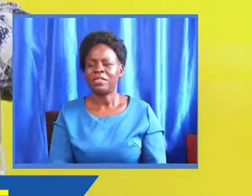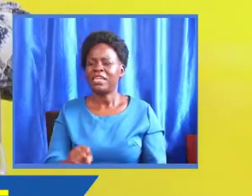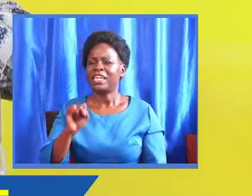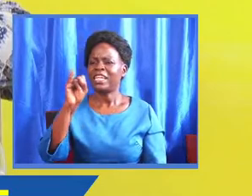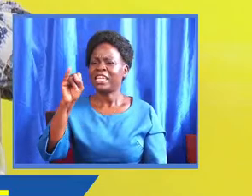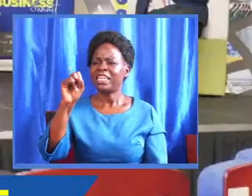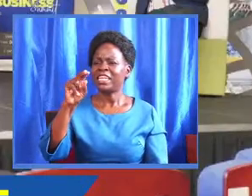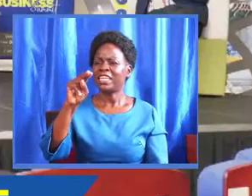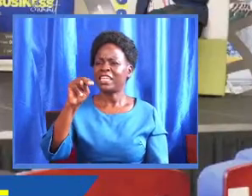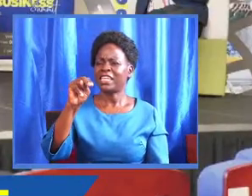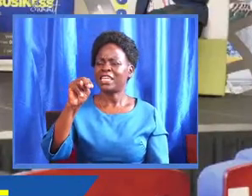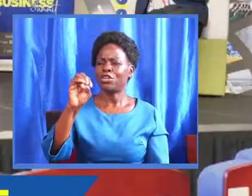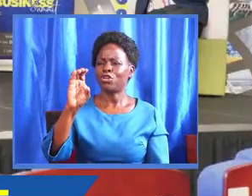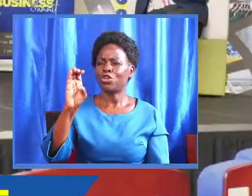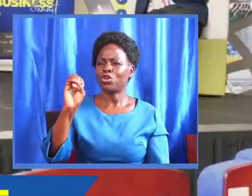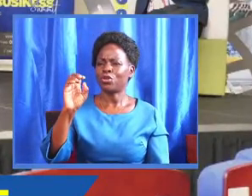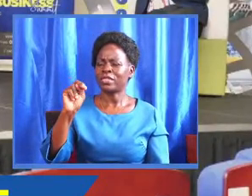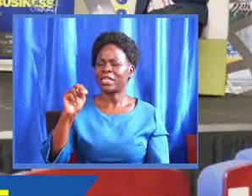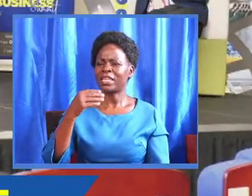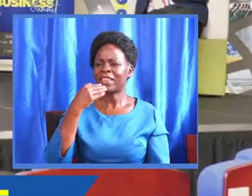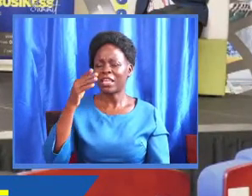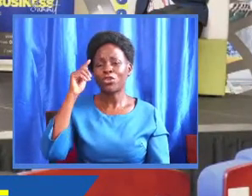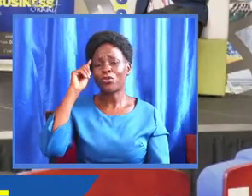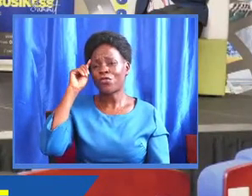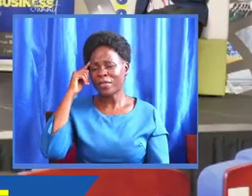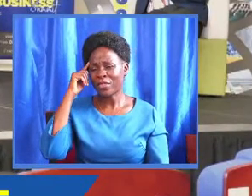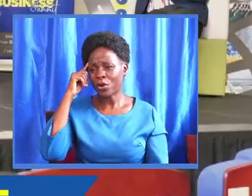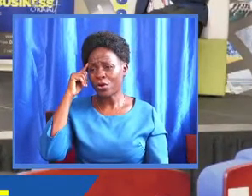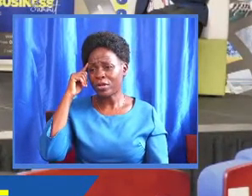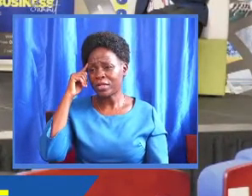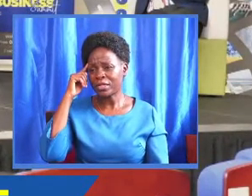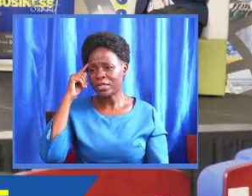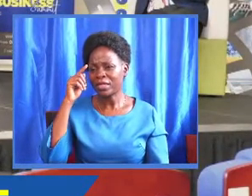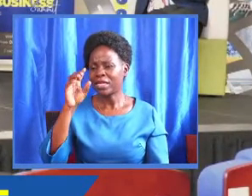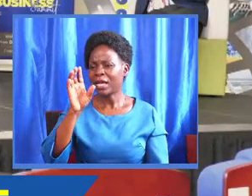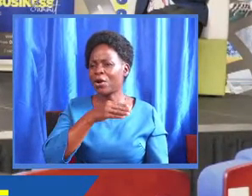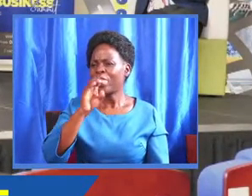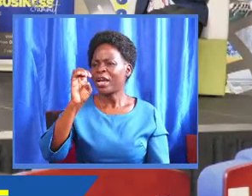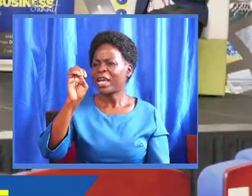Ingaruya, thank you for the thought. And Eric